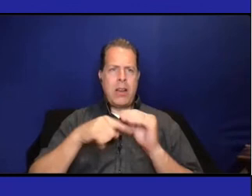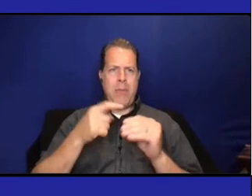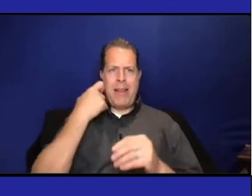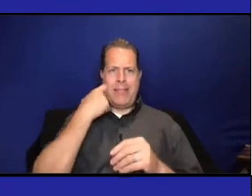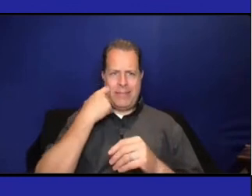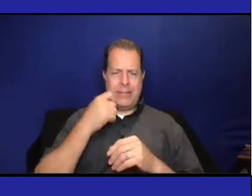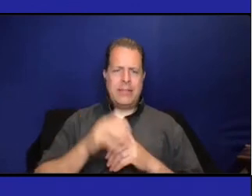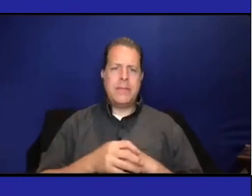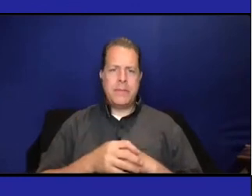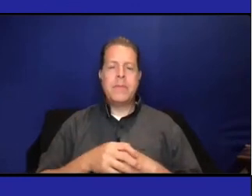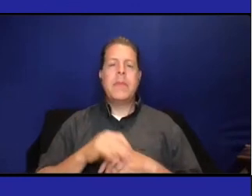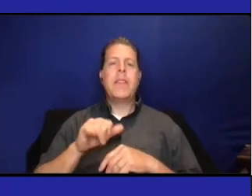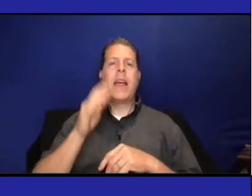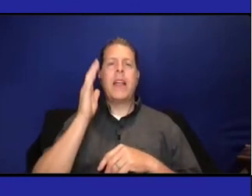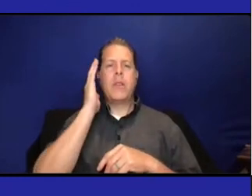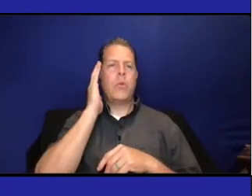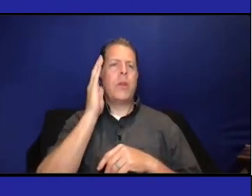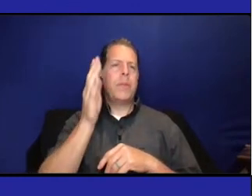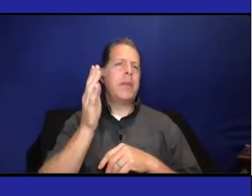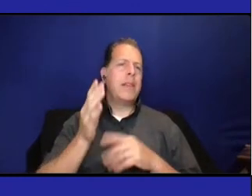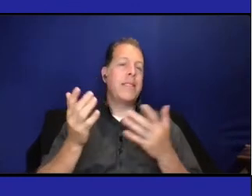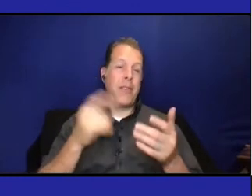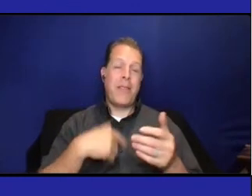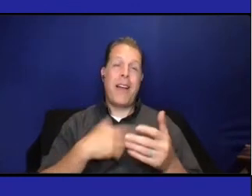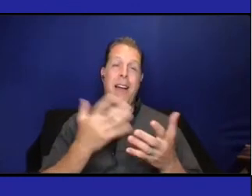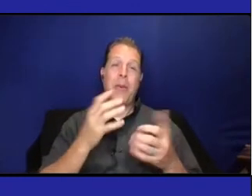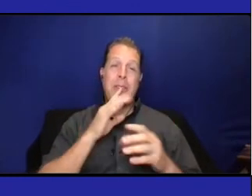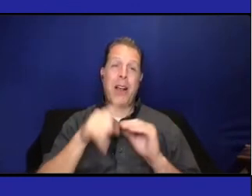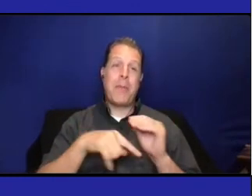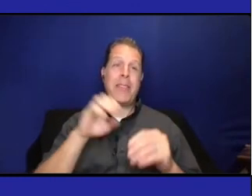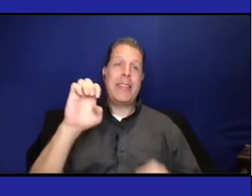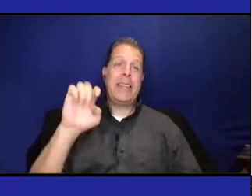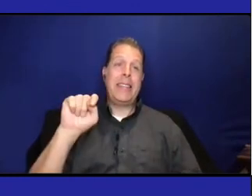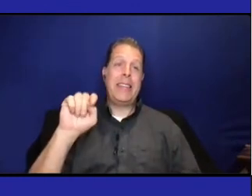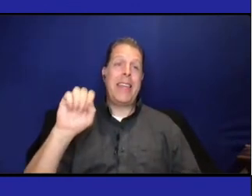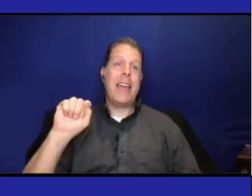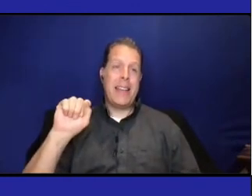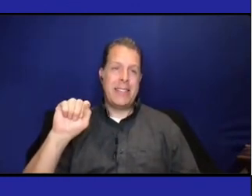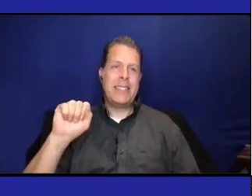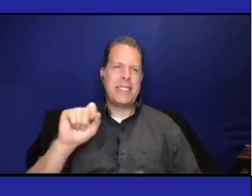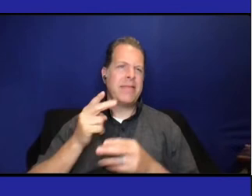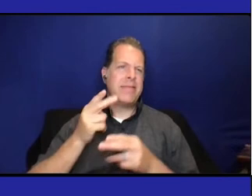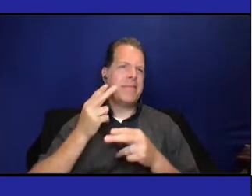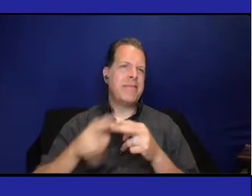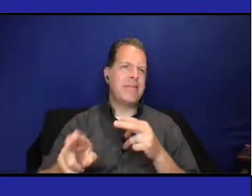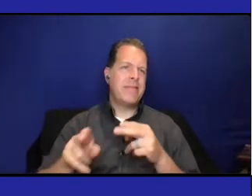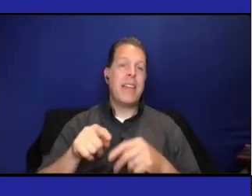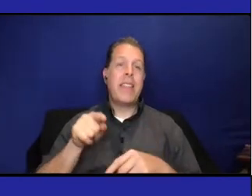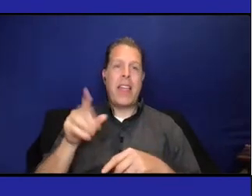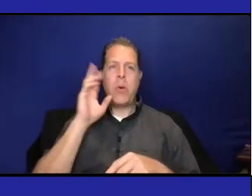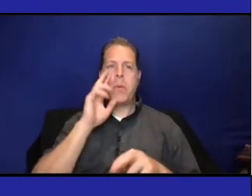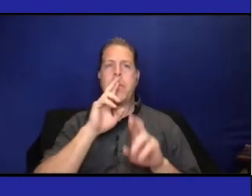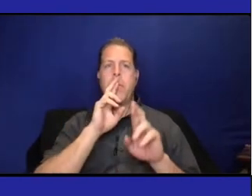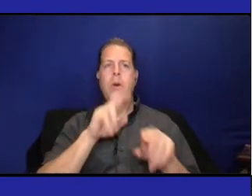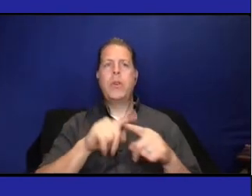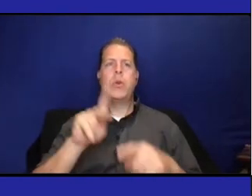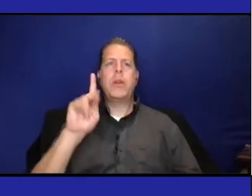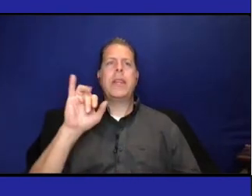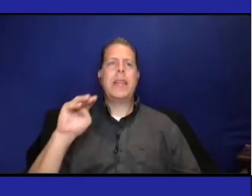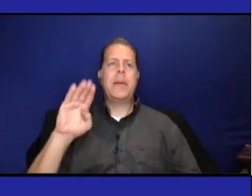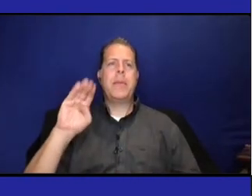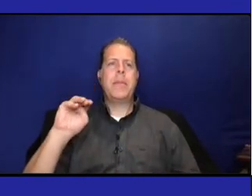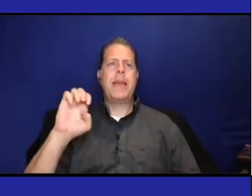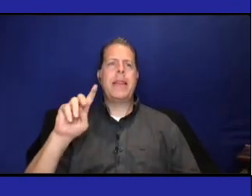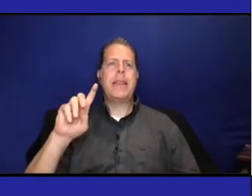will be, now I just wanted to talk about ETS real quick. So they will be reporting to Kim Mendez and